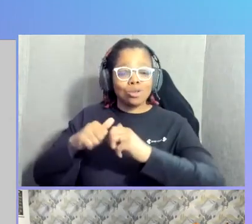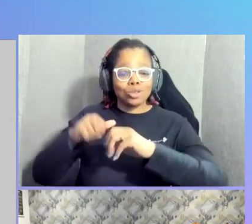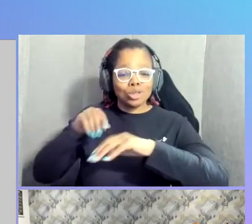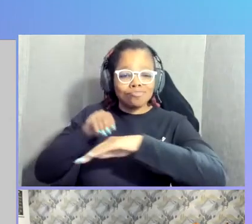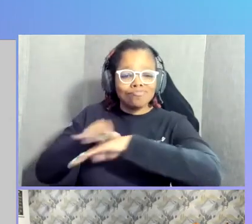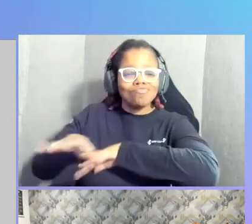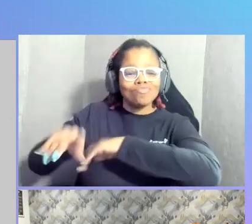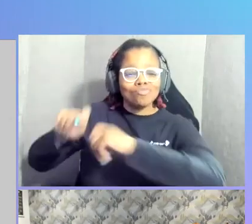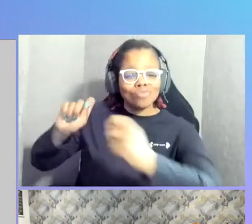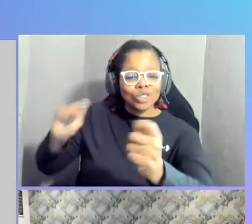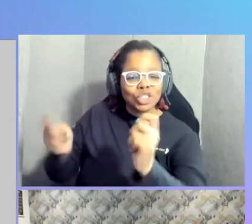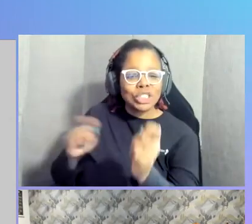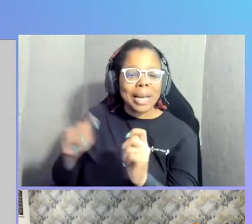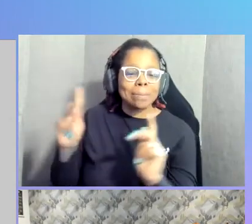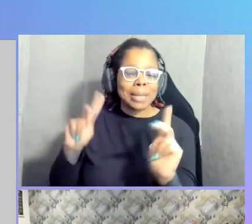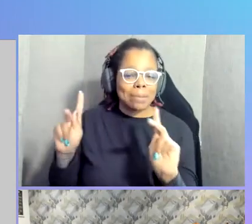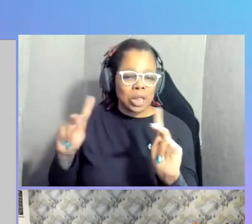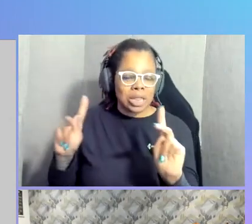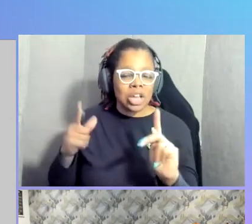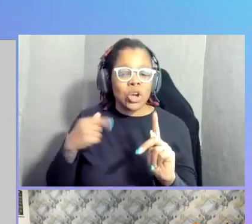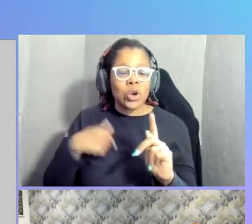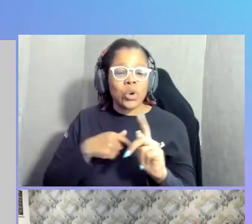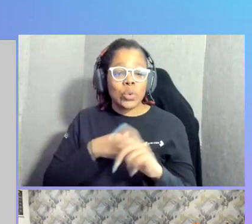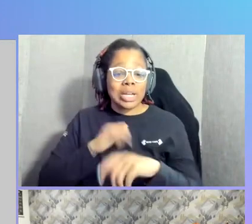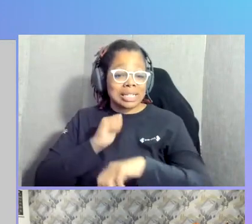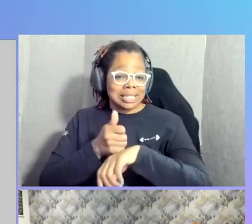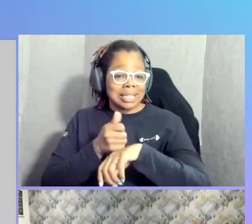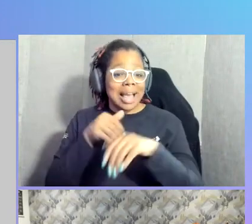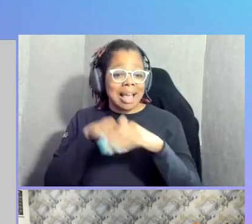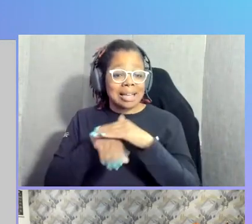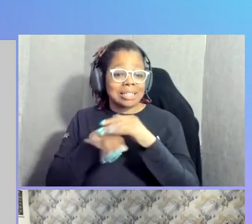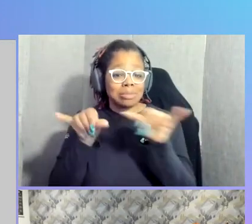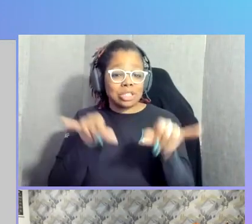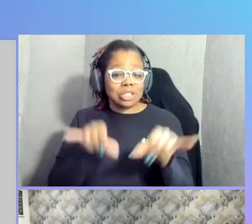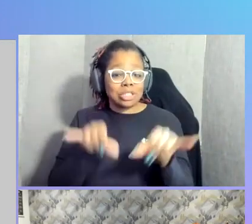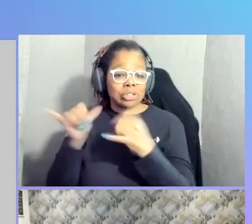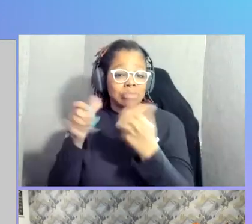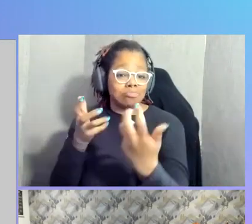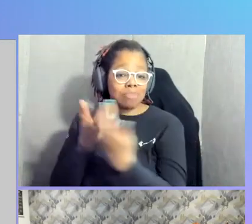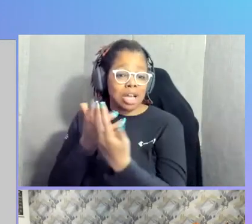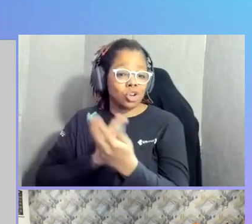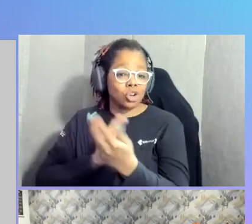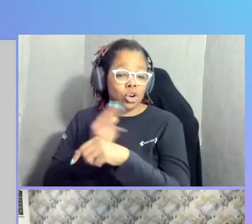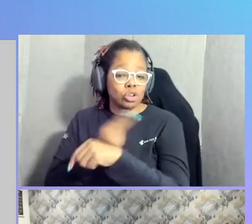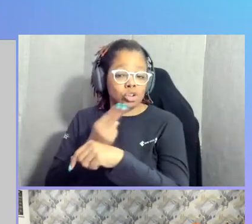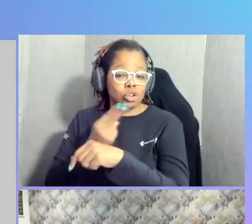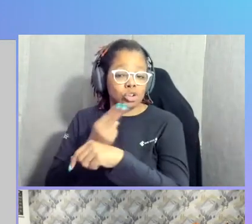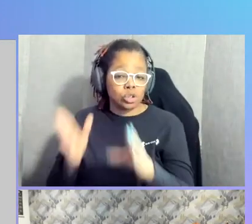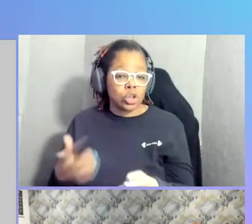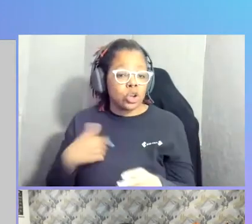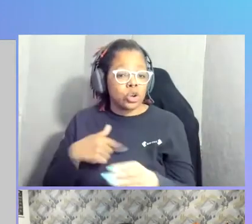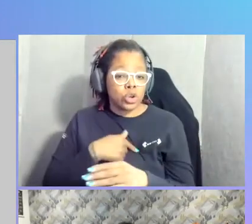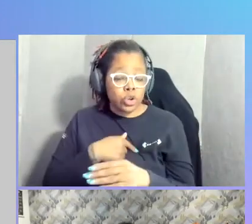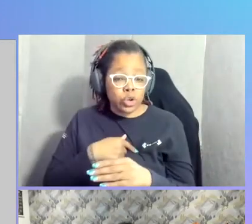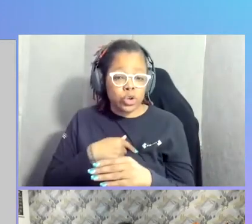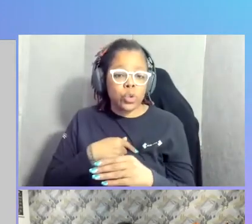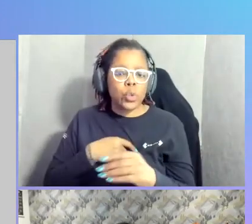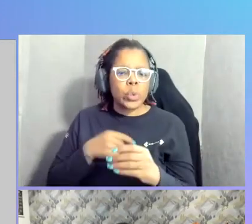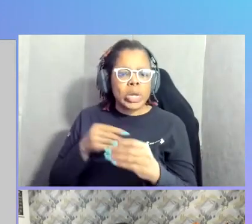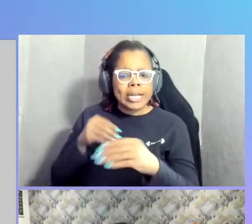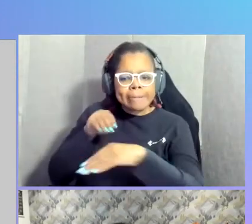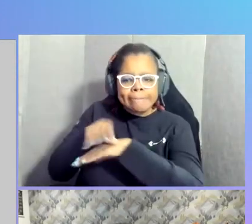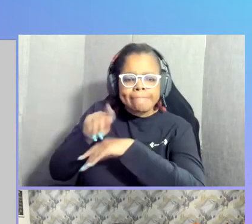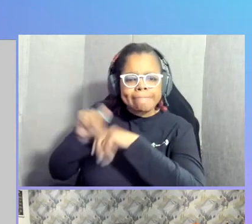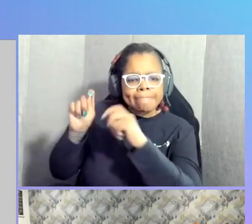people. We can set our accessibility standards tailored to our users. We can shape it. We can conform,